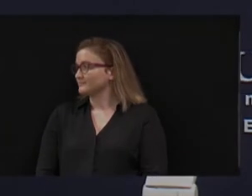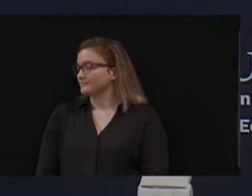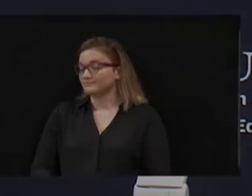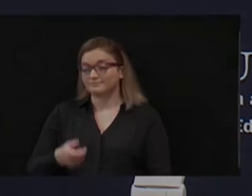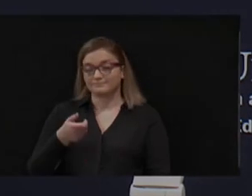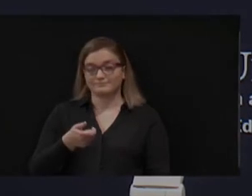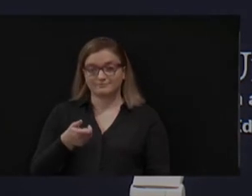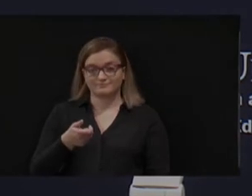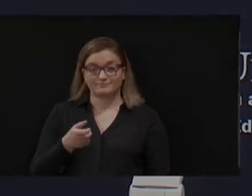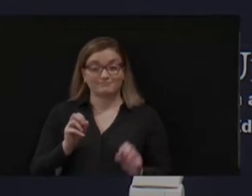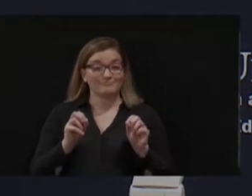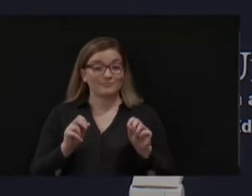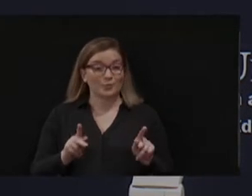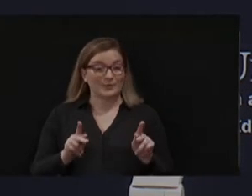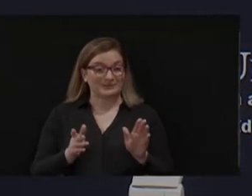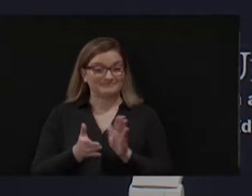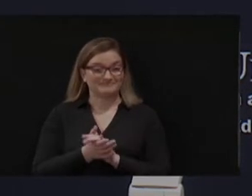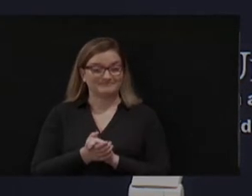Okay.